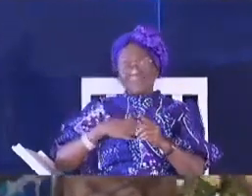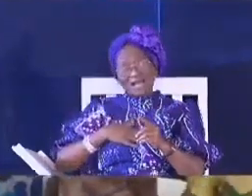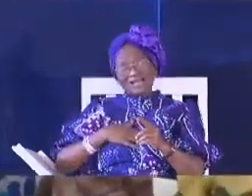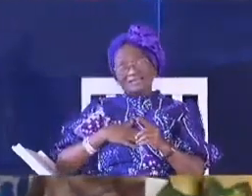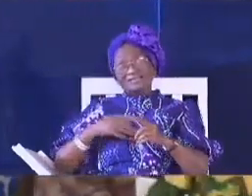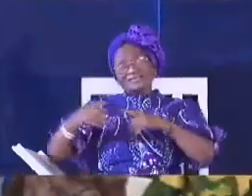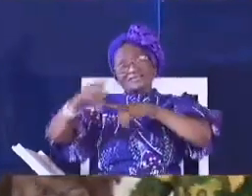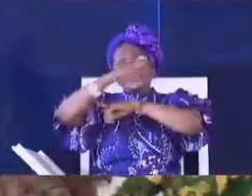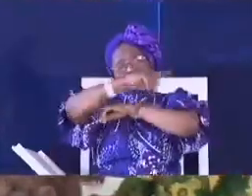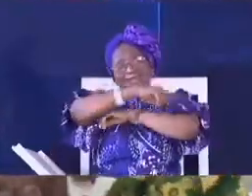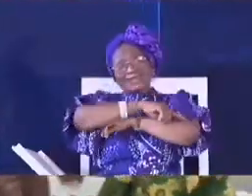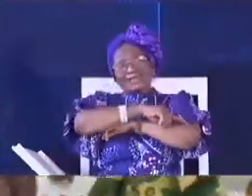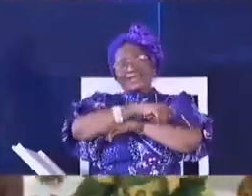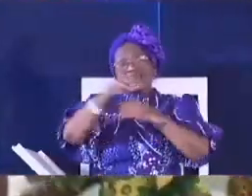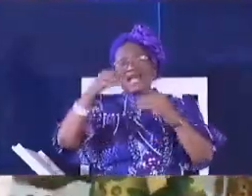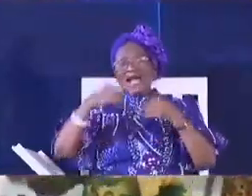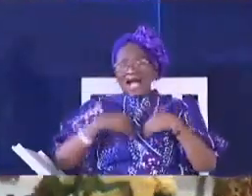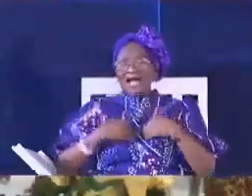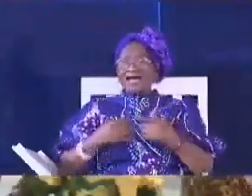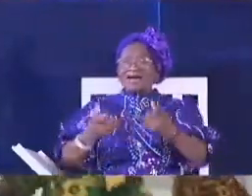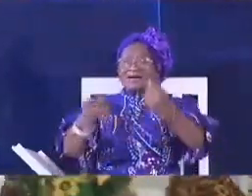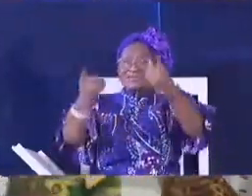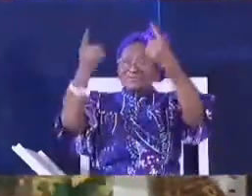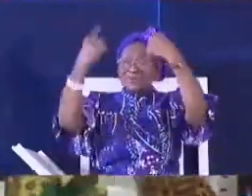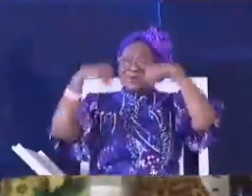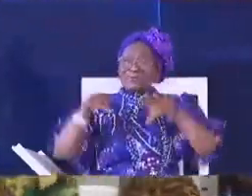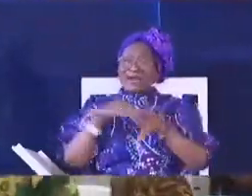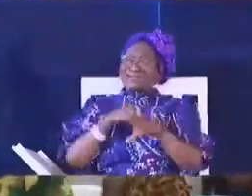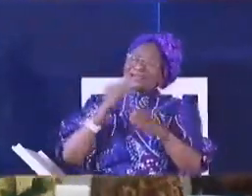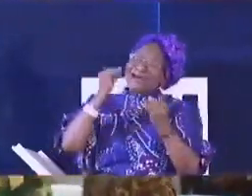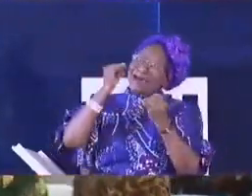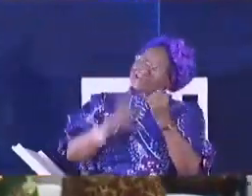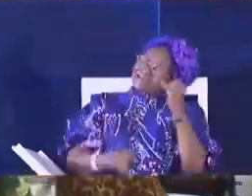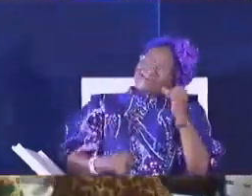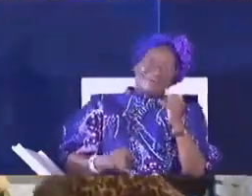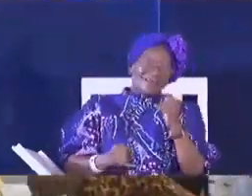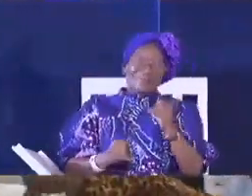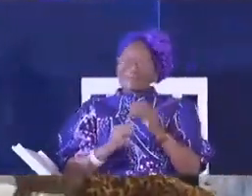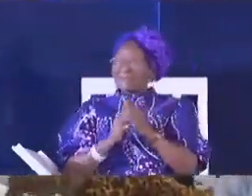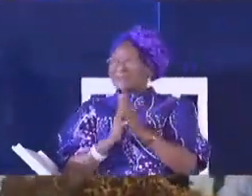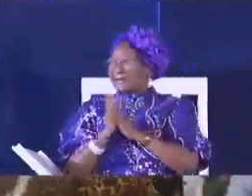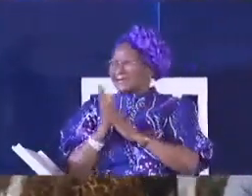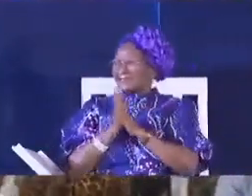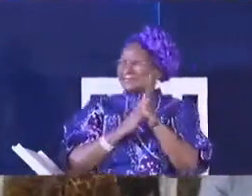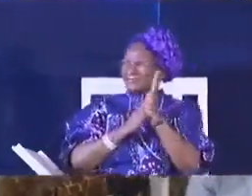because my day has come at last.